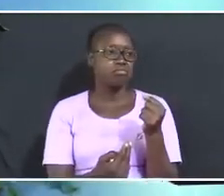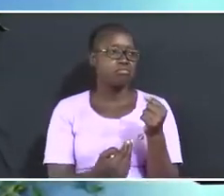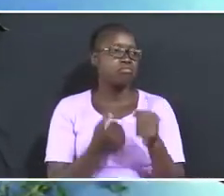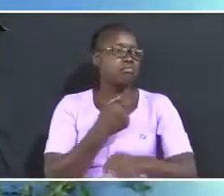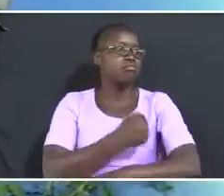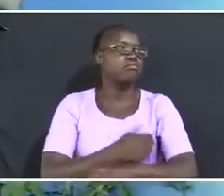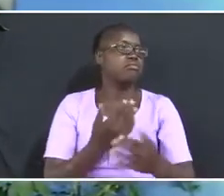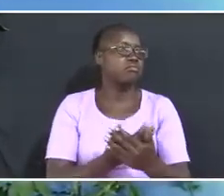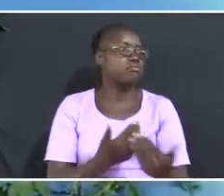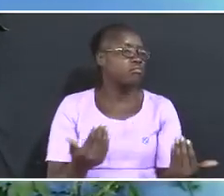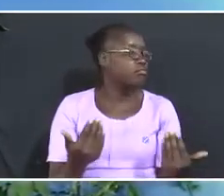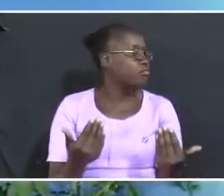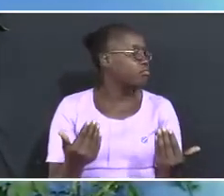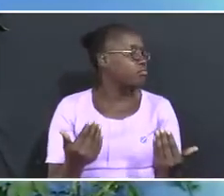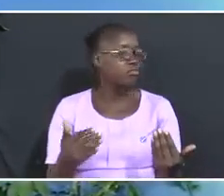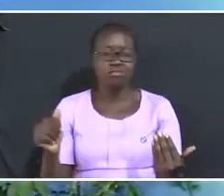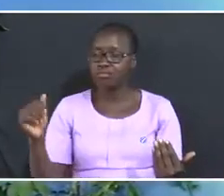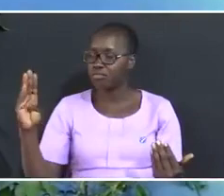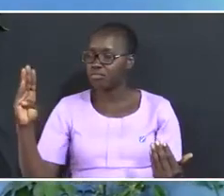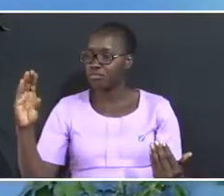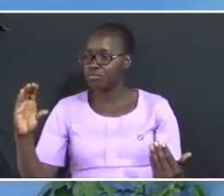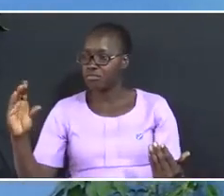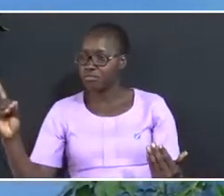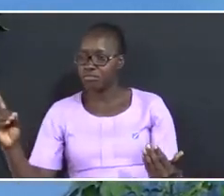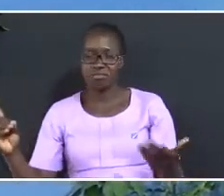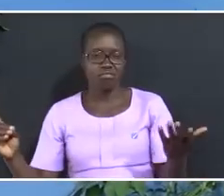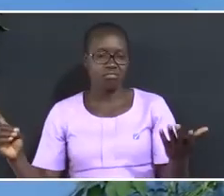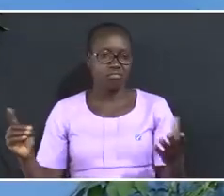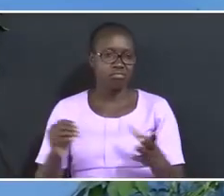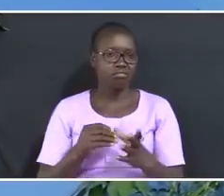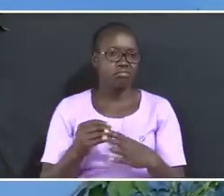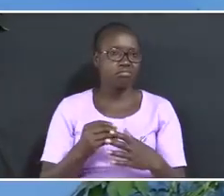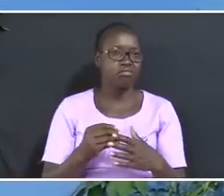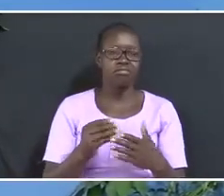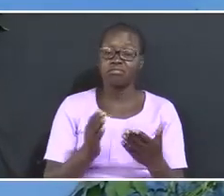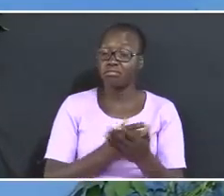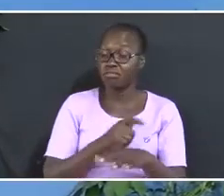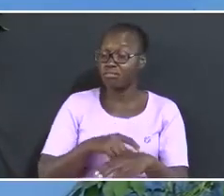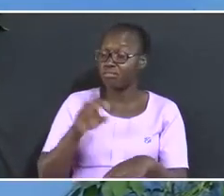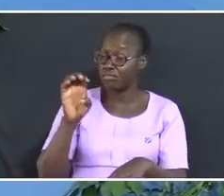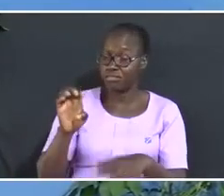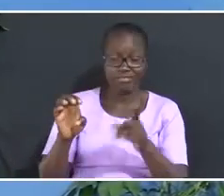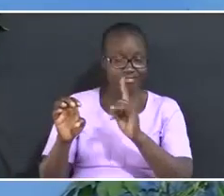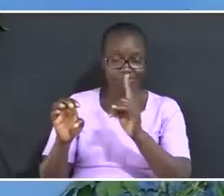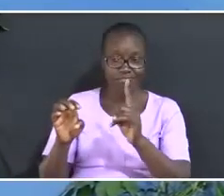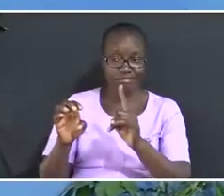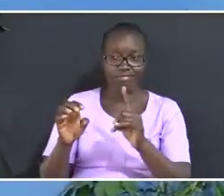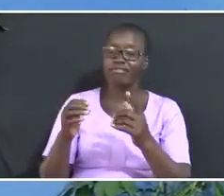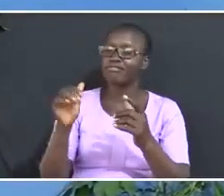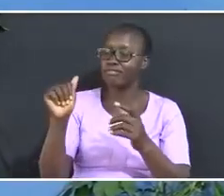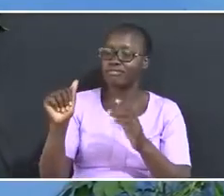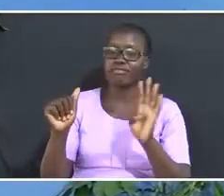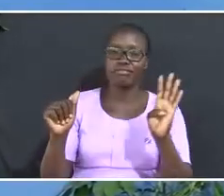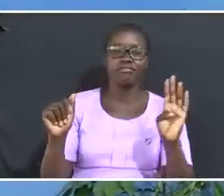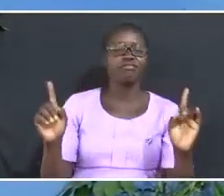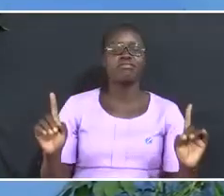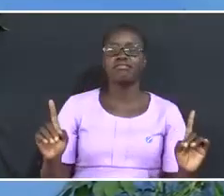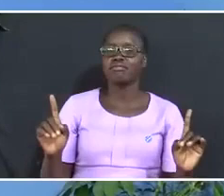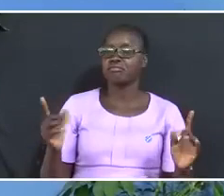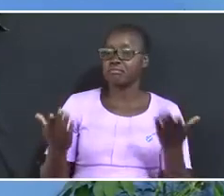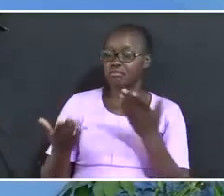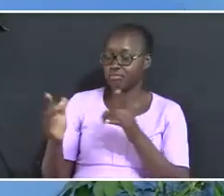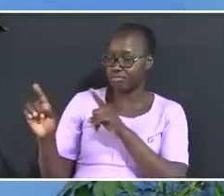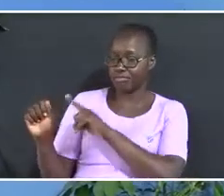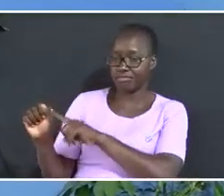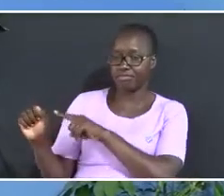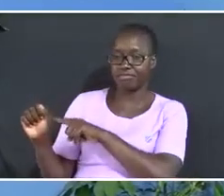school children which have A, B, C, D, or sometimes E. We only have A and B. It's either you are a